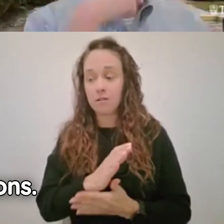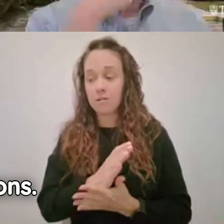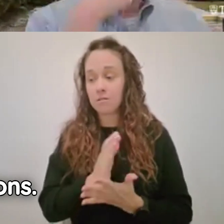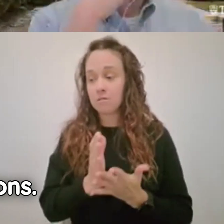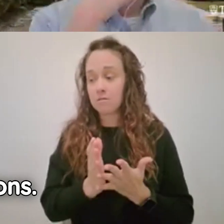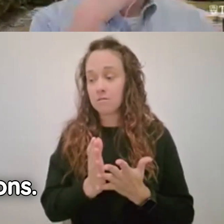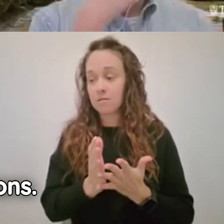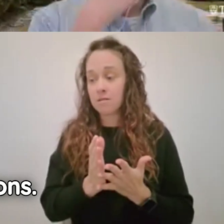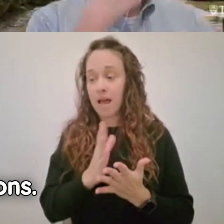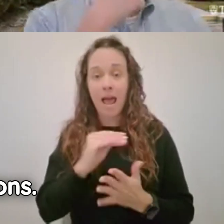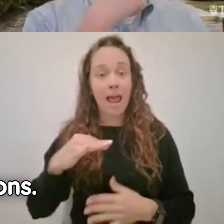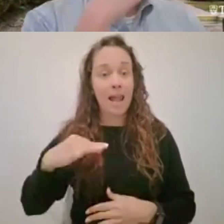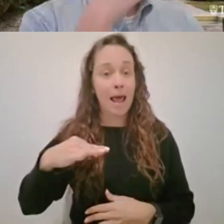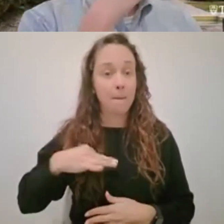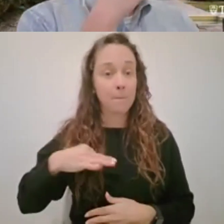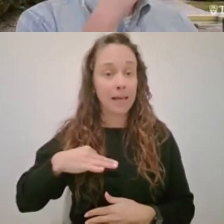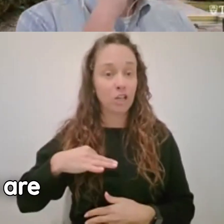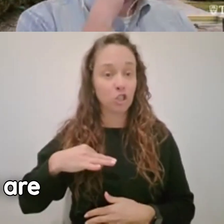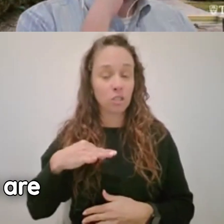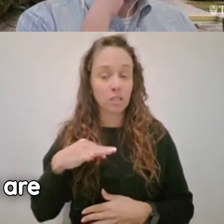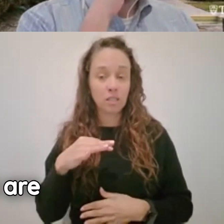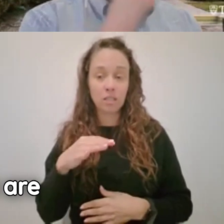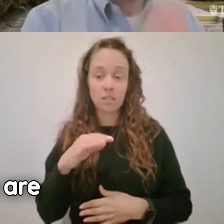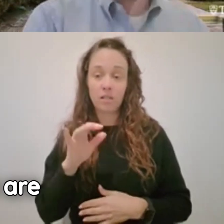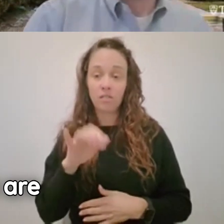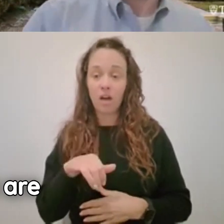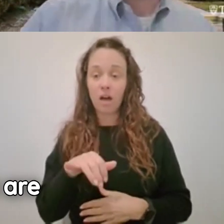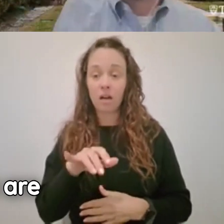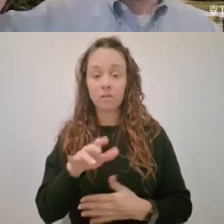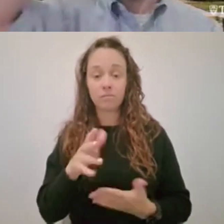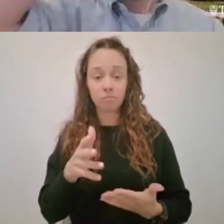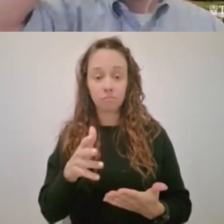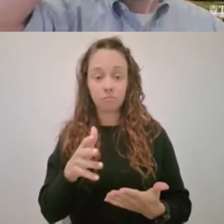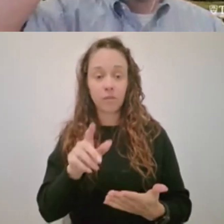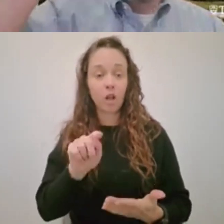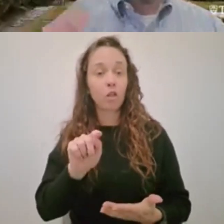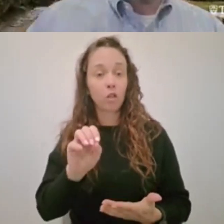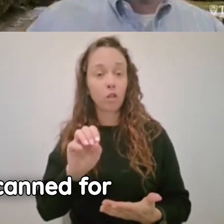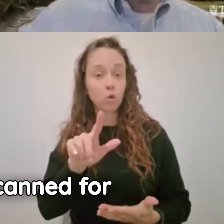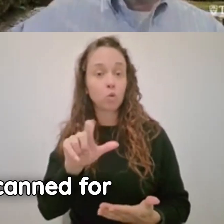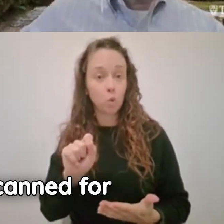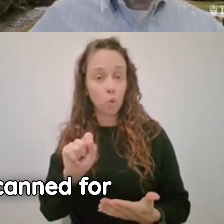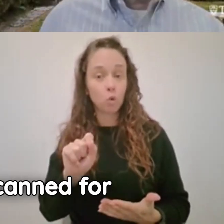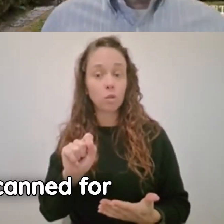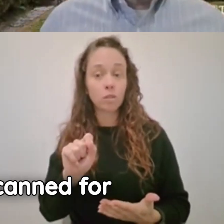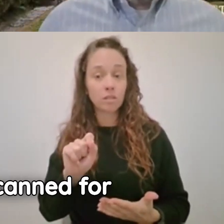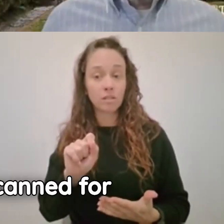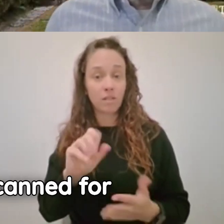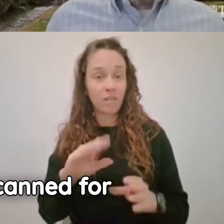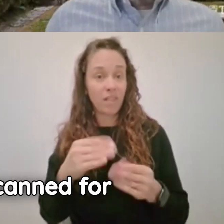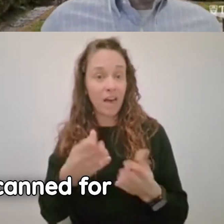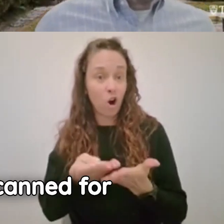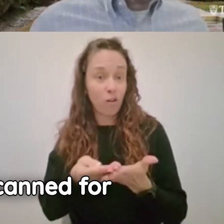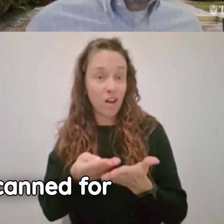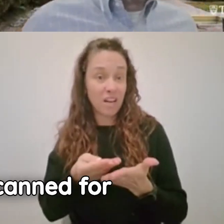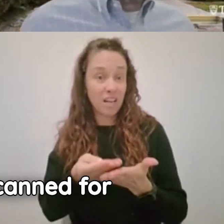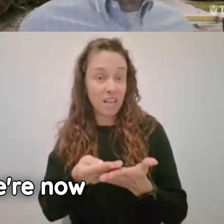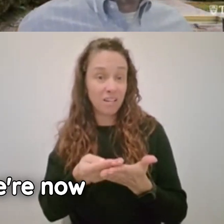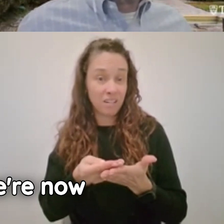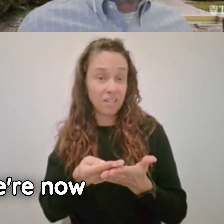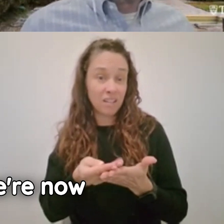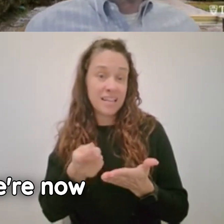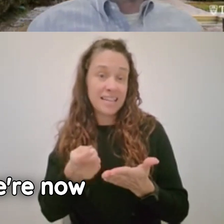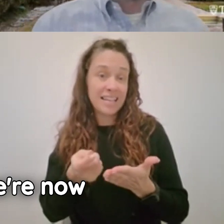also applications. The tools that are funded need to be scanned